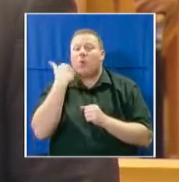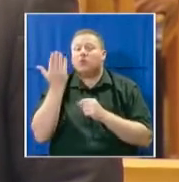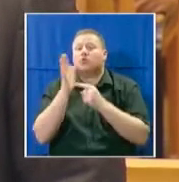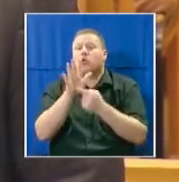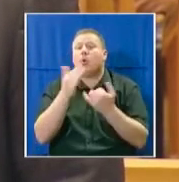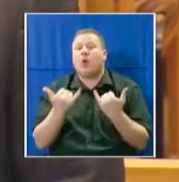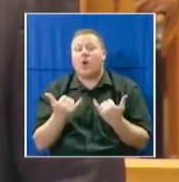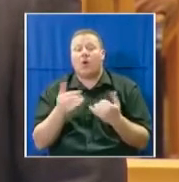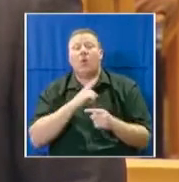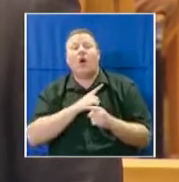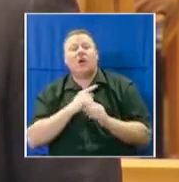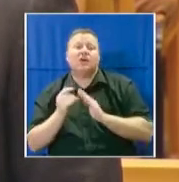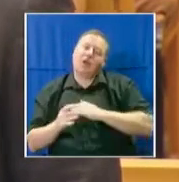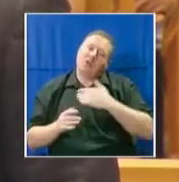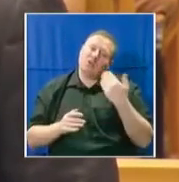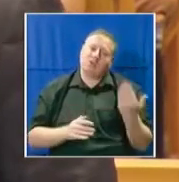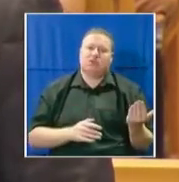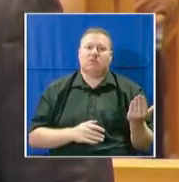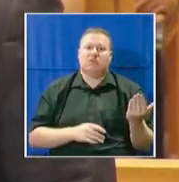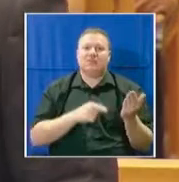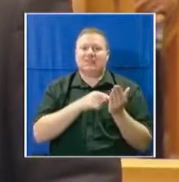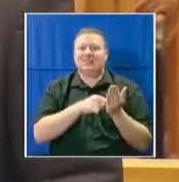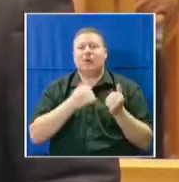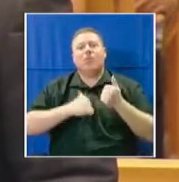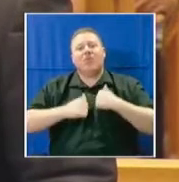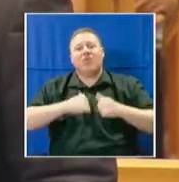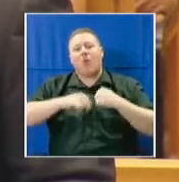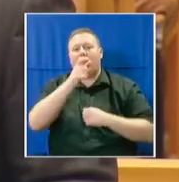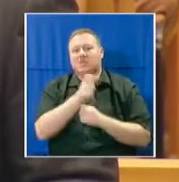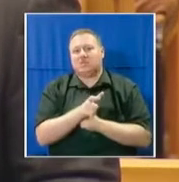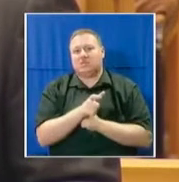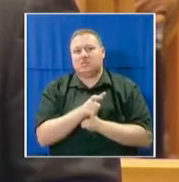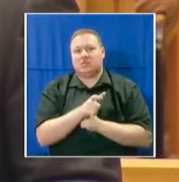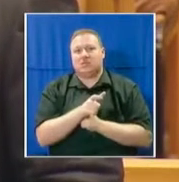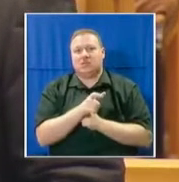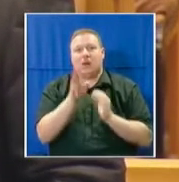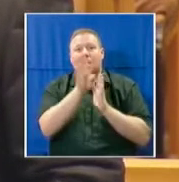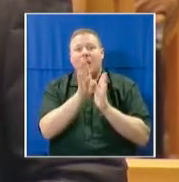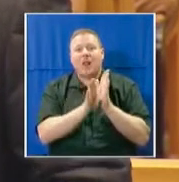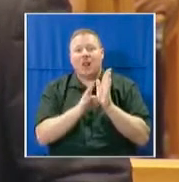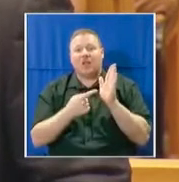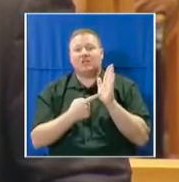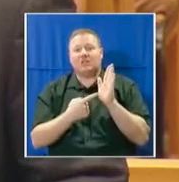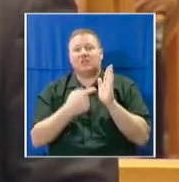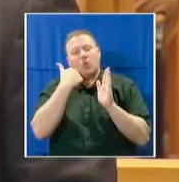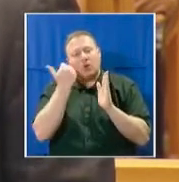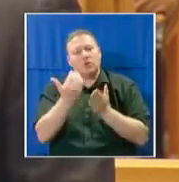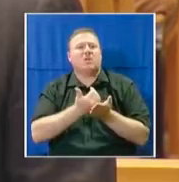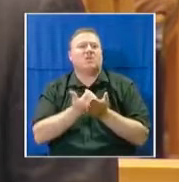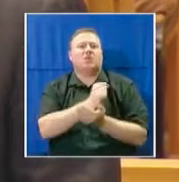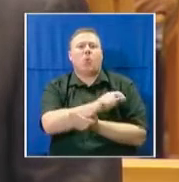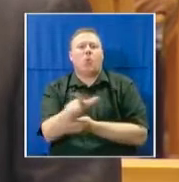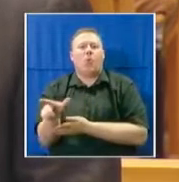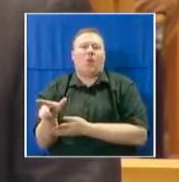on the other hand, the performers, what the bill seeks to do is to protect them on